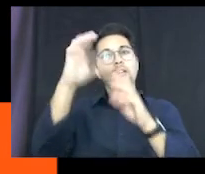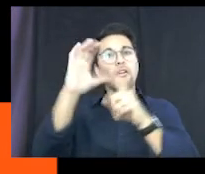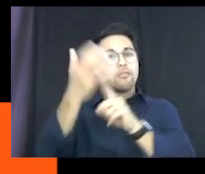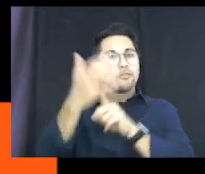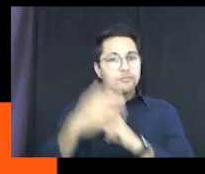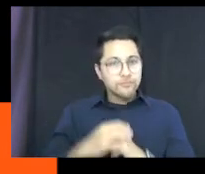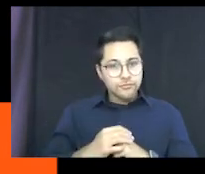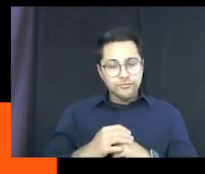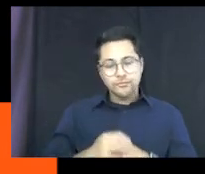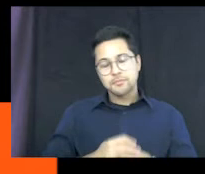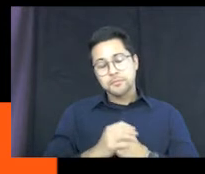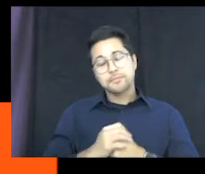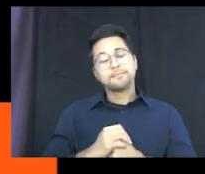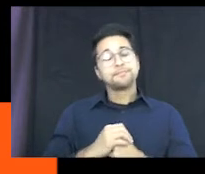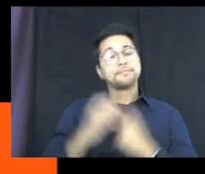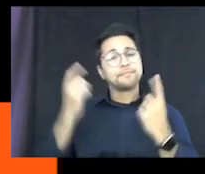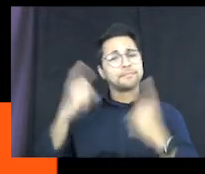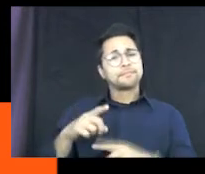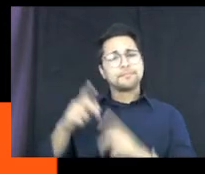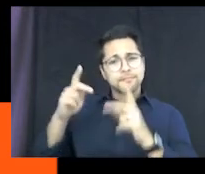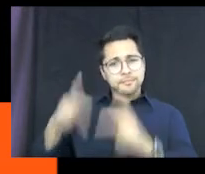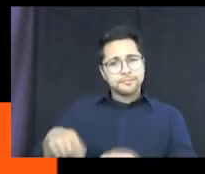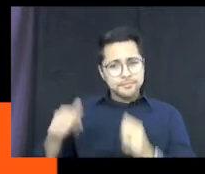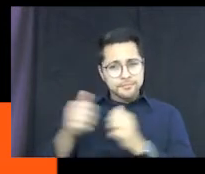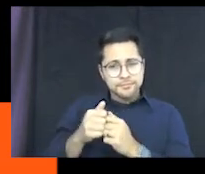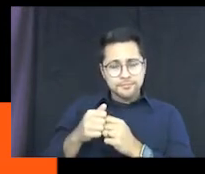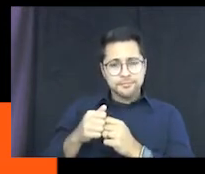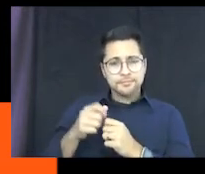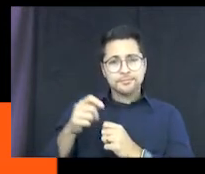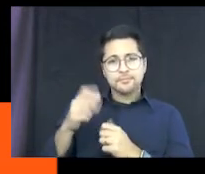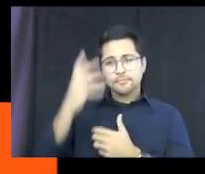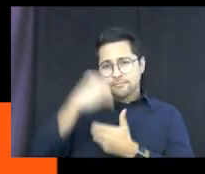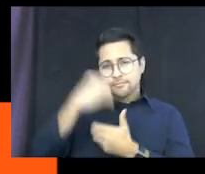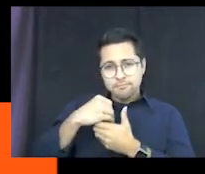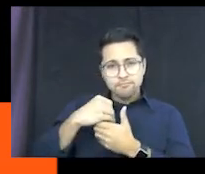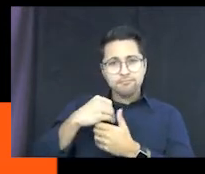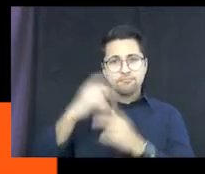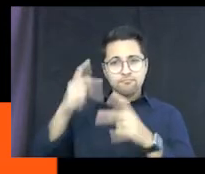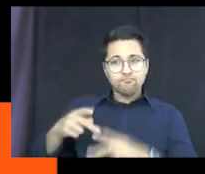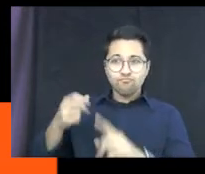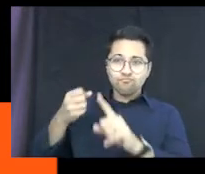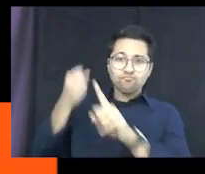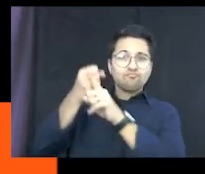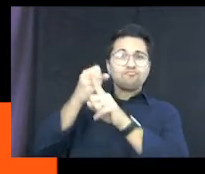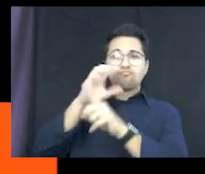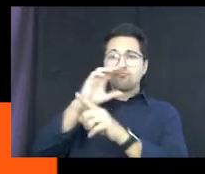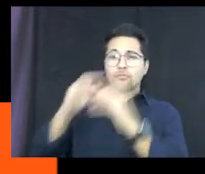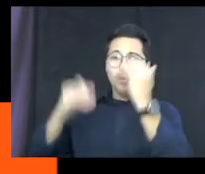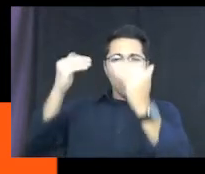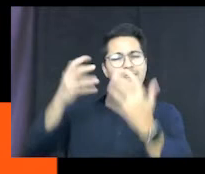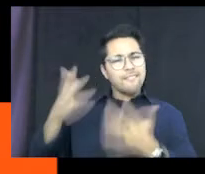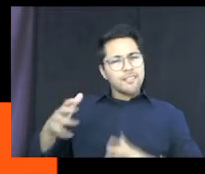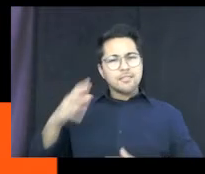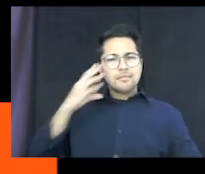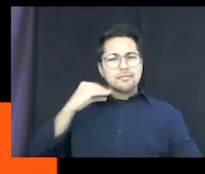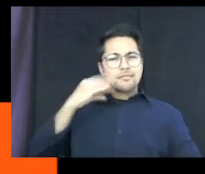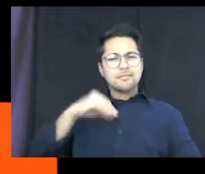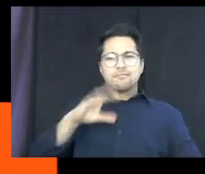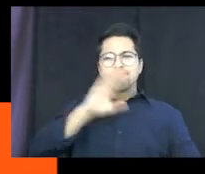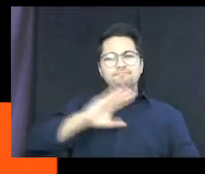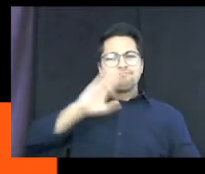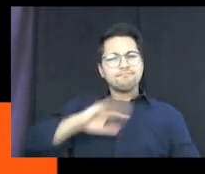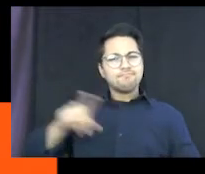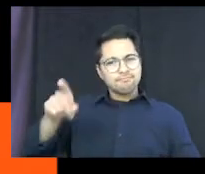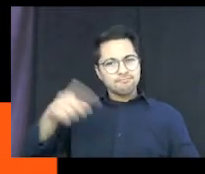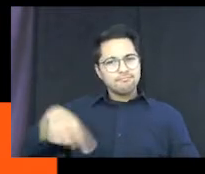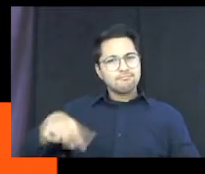By the time an autistic person reaches adulthood, they have often experienced frustration that they are living